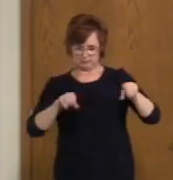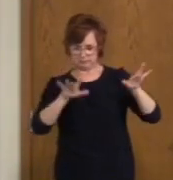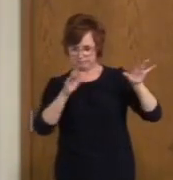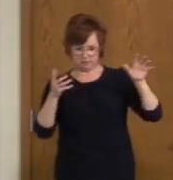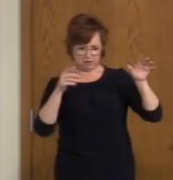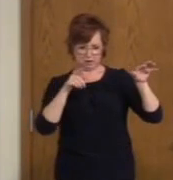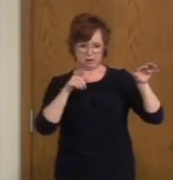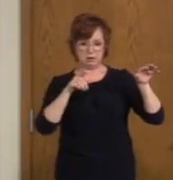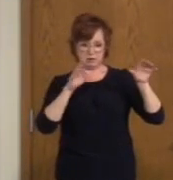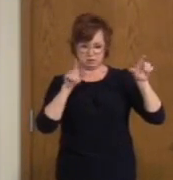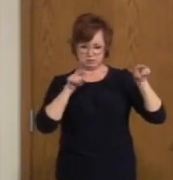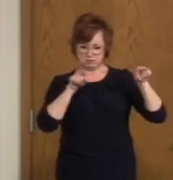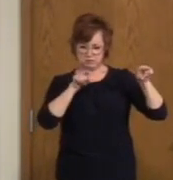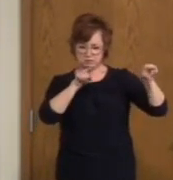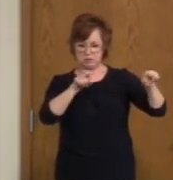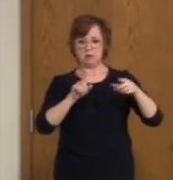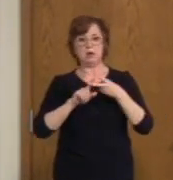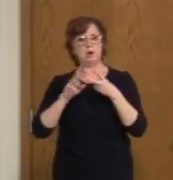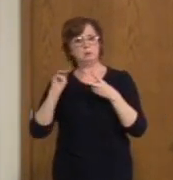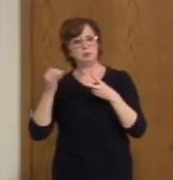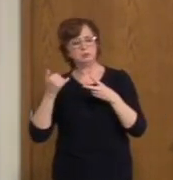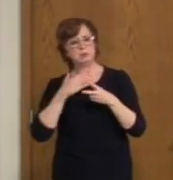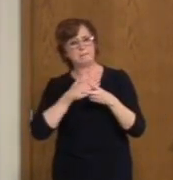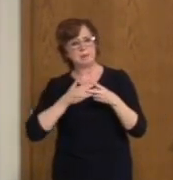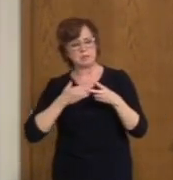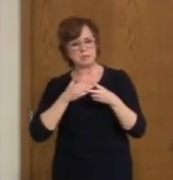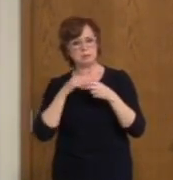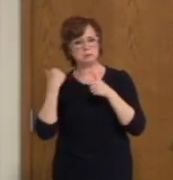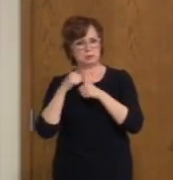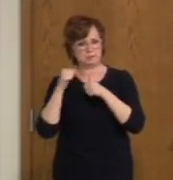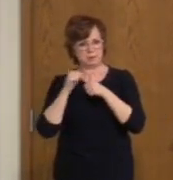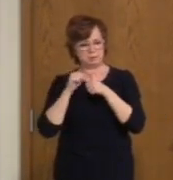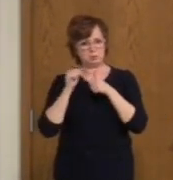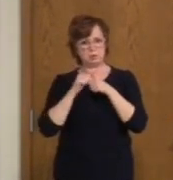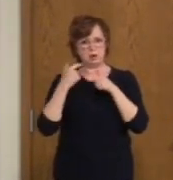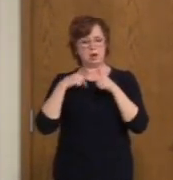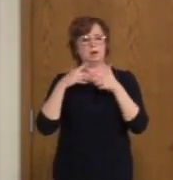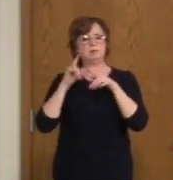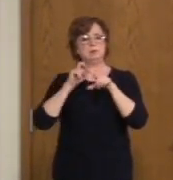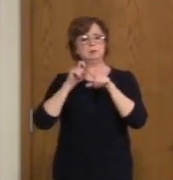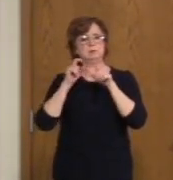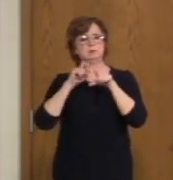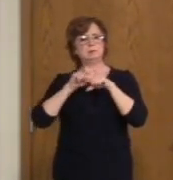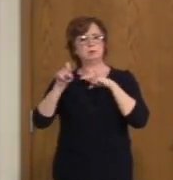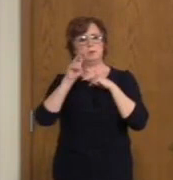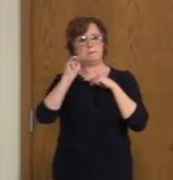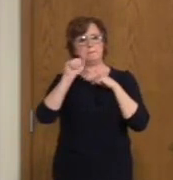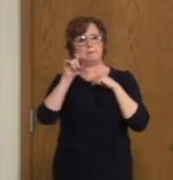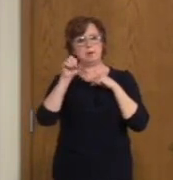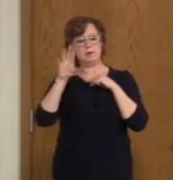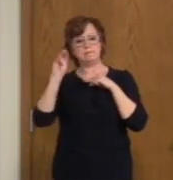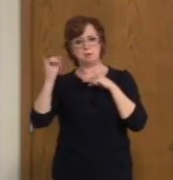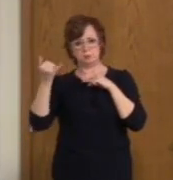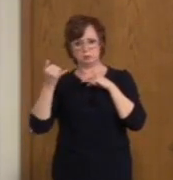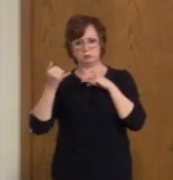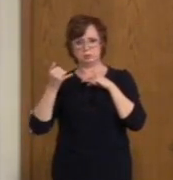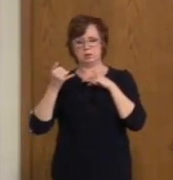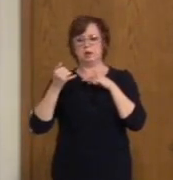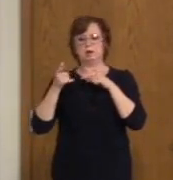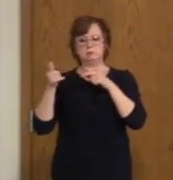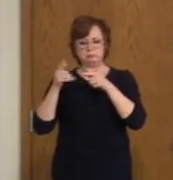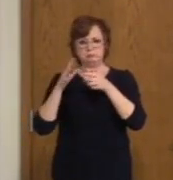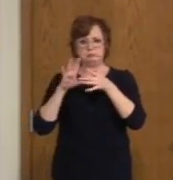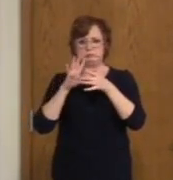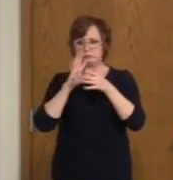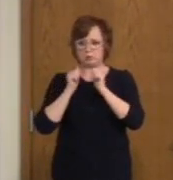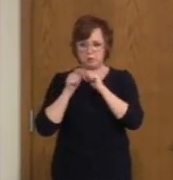Moose Jaw, we would ask them to be very, very diligent with the public health measures that are in place. Not only the public health measures that are in place in Moose Jaw, but they